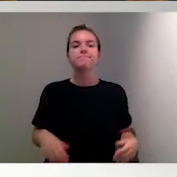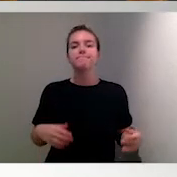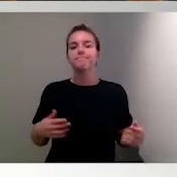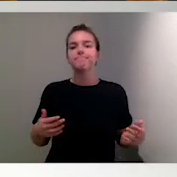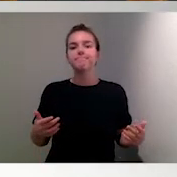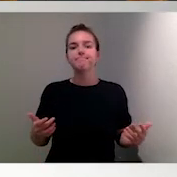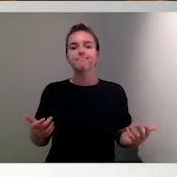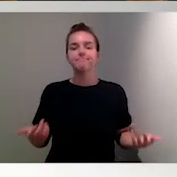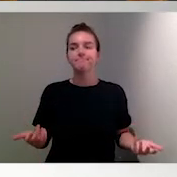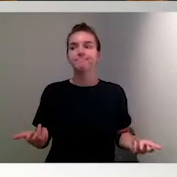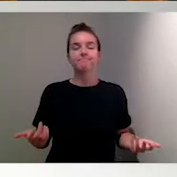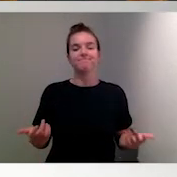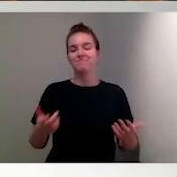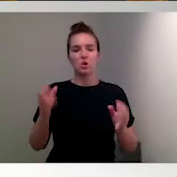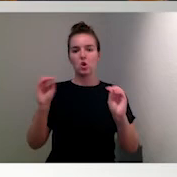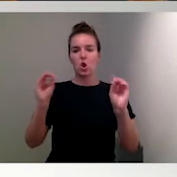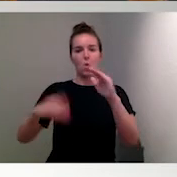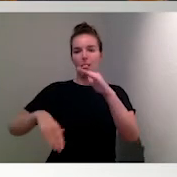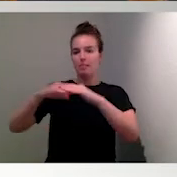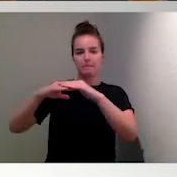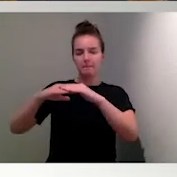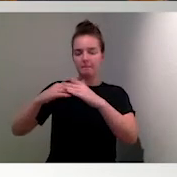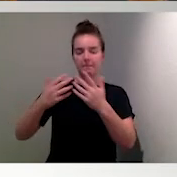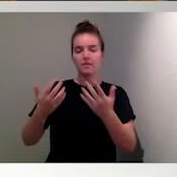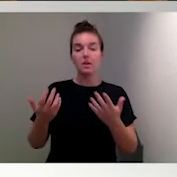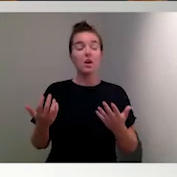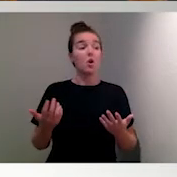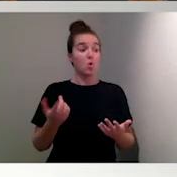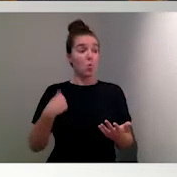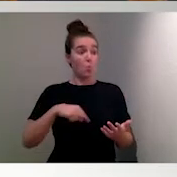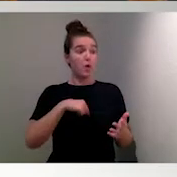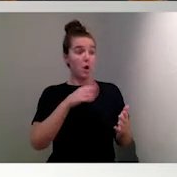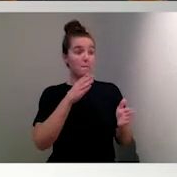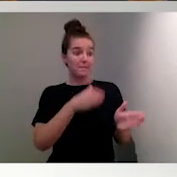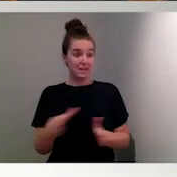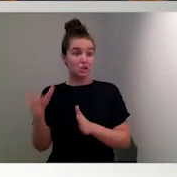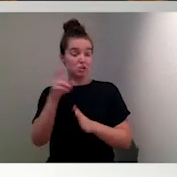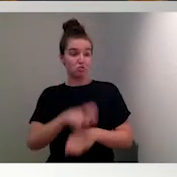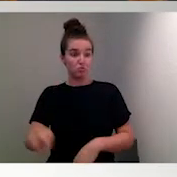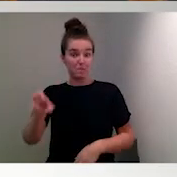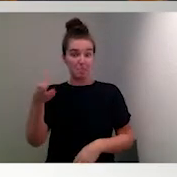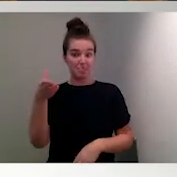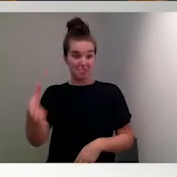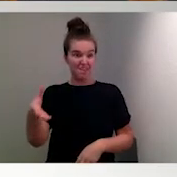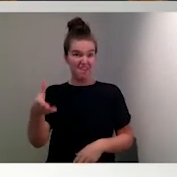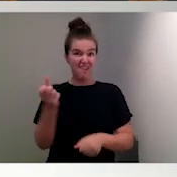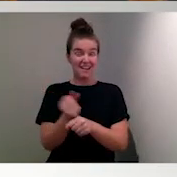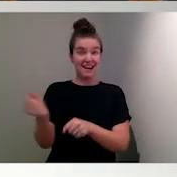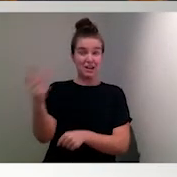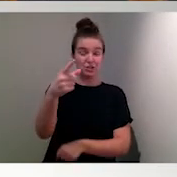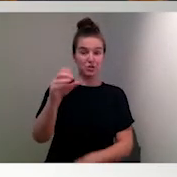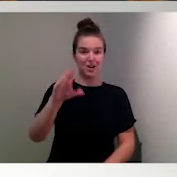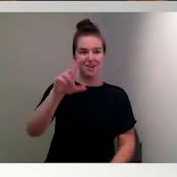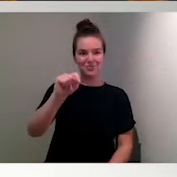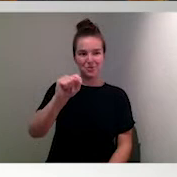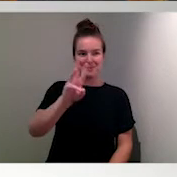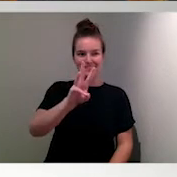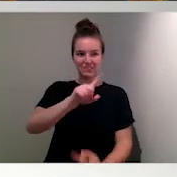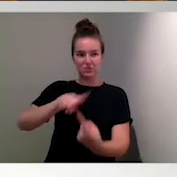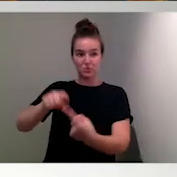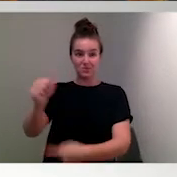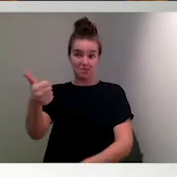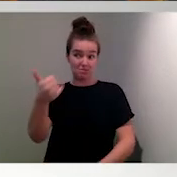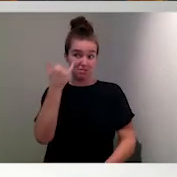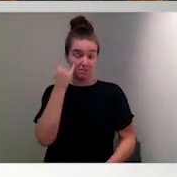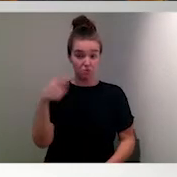We are planning a trip to Beaches, Turks, and Caicos next year, October 6th through 10th. If you're interested in joining us on that,